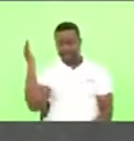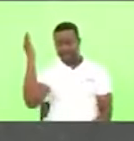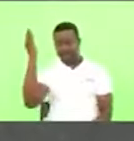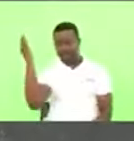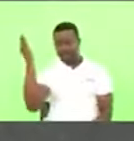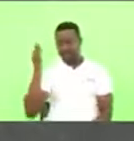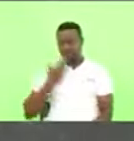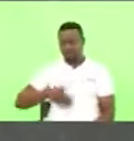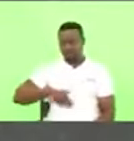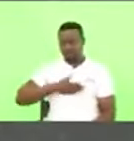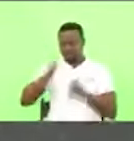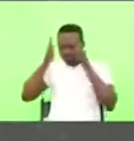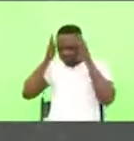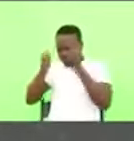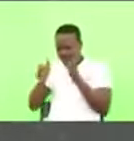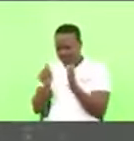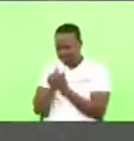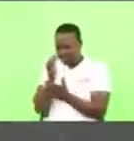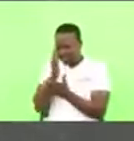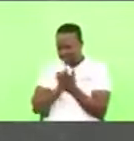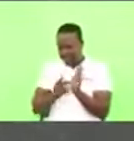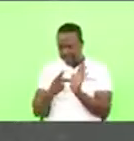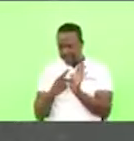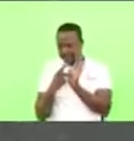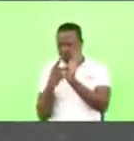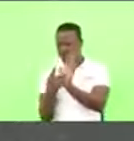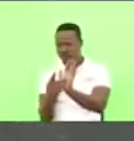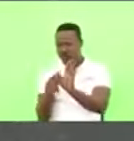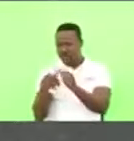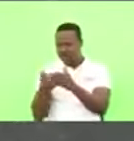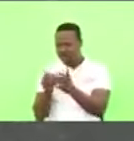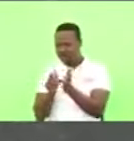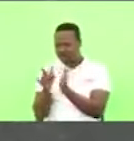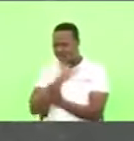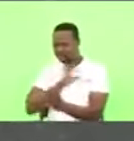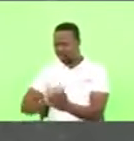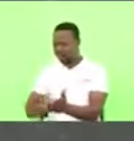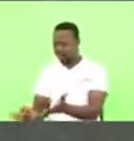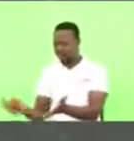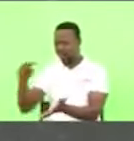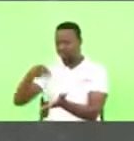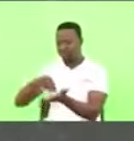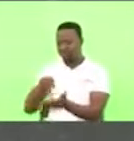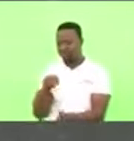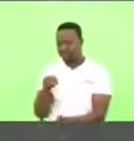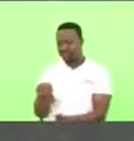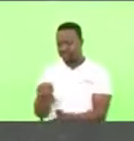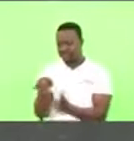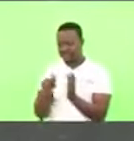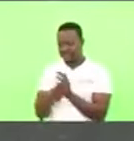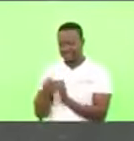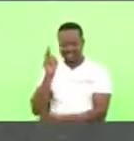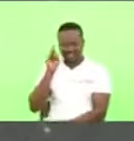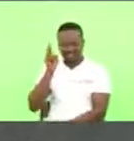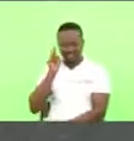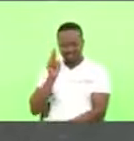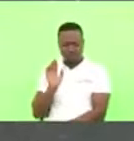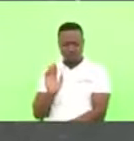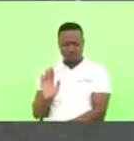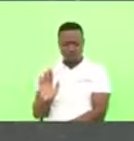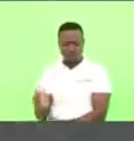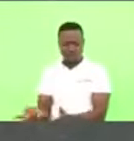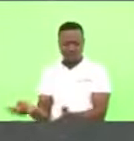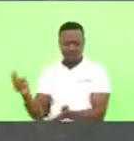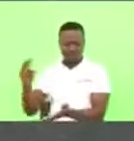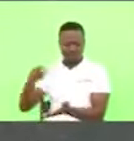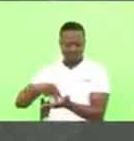look at the timeless proof of the resurrection of Christ, the legacy of his